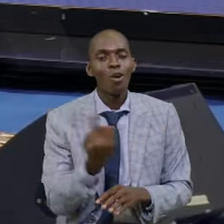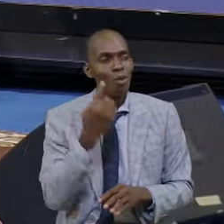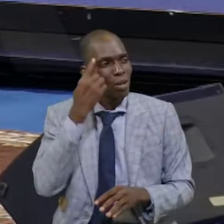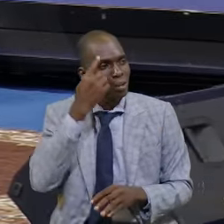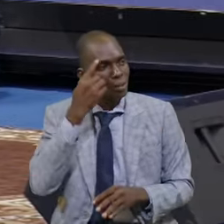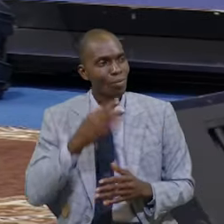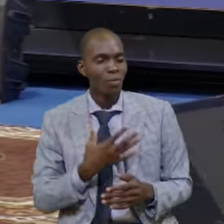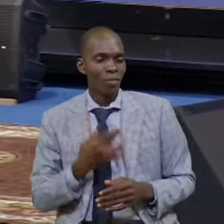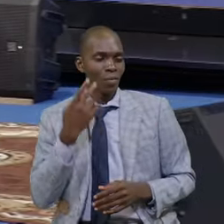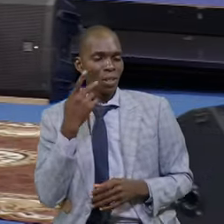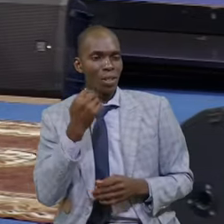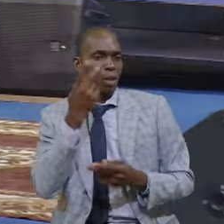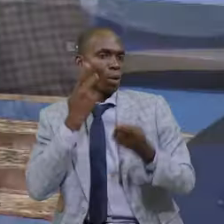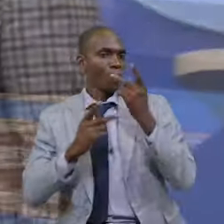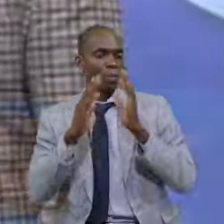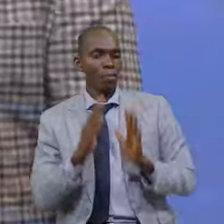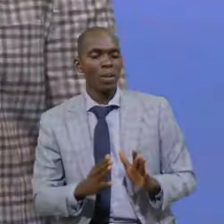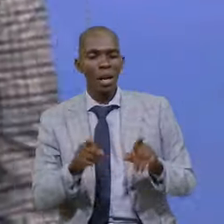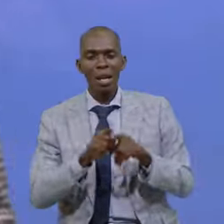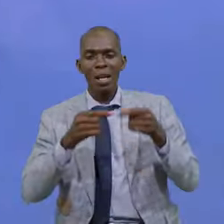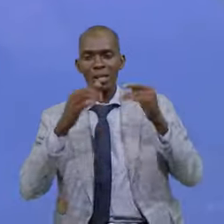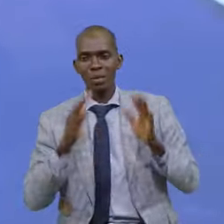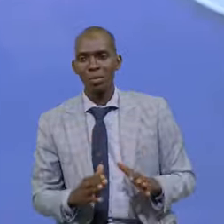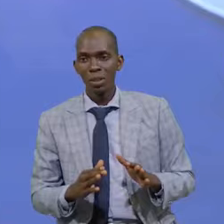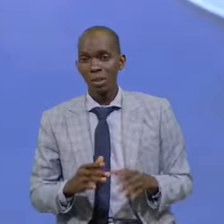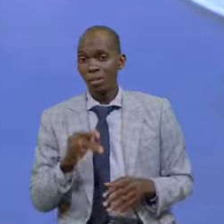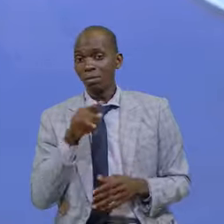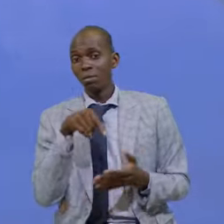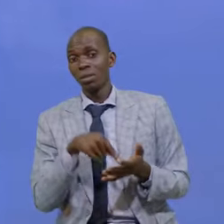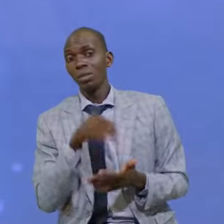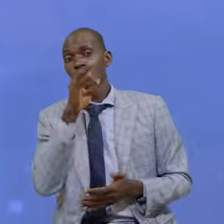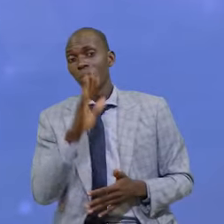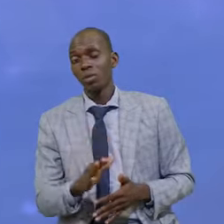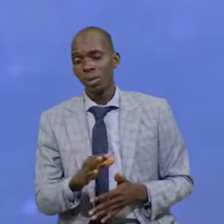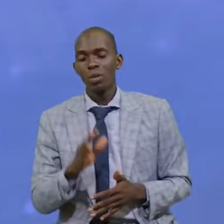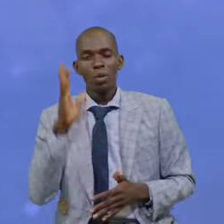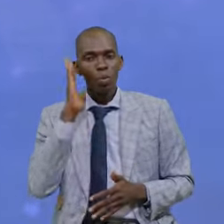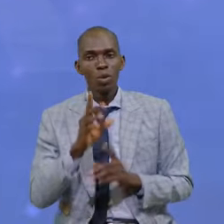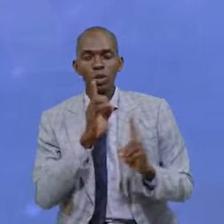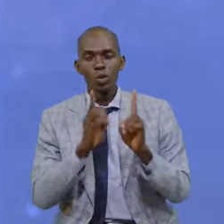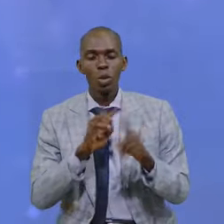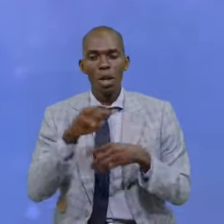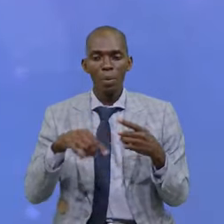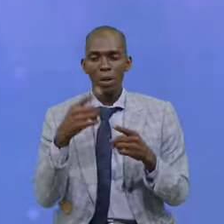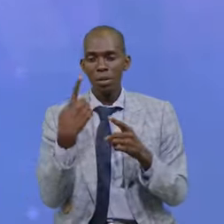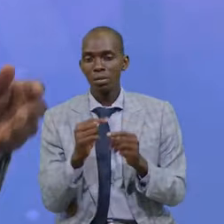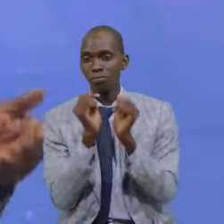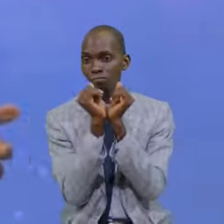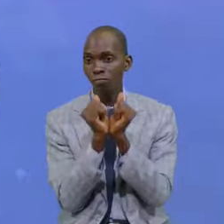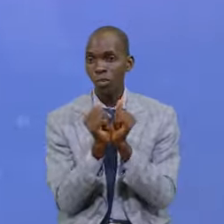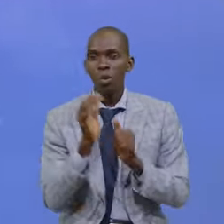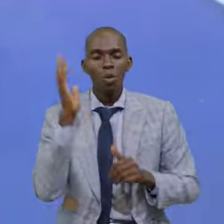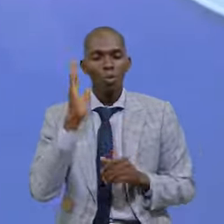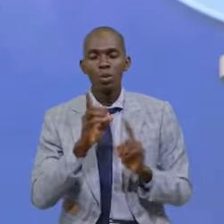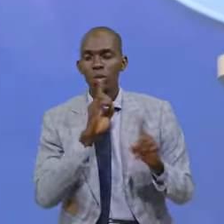prophet, they see the preacher, is going to talk about their captivity. It's going to talk about their